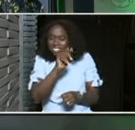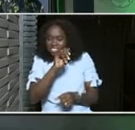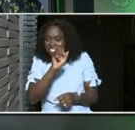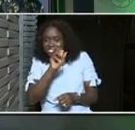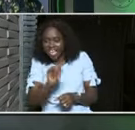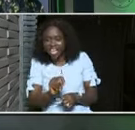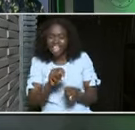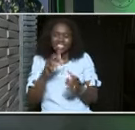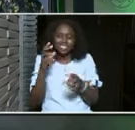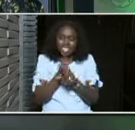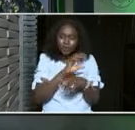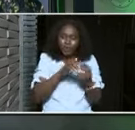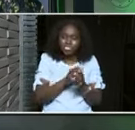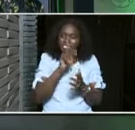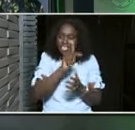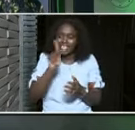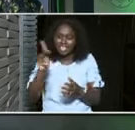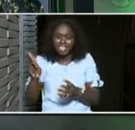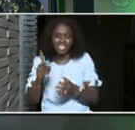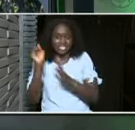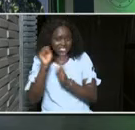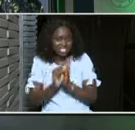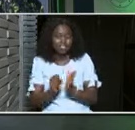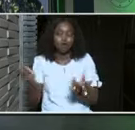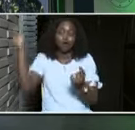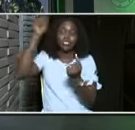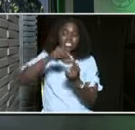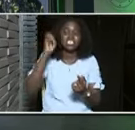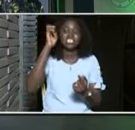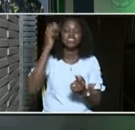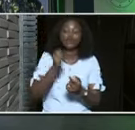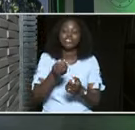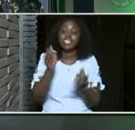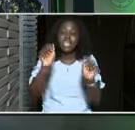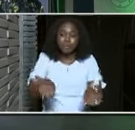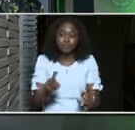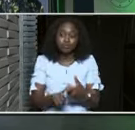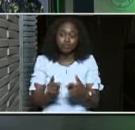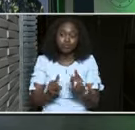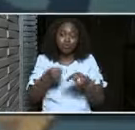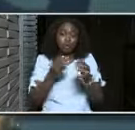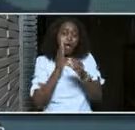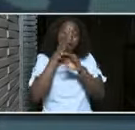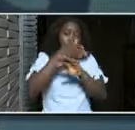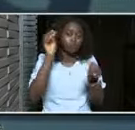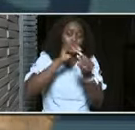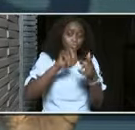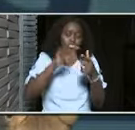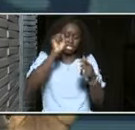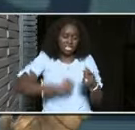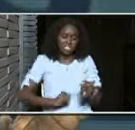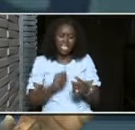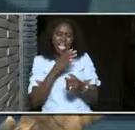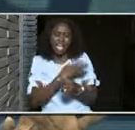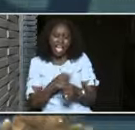delivery machineries in the north. But until he was able to cut across more into the south and probably had a good